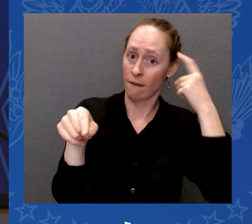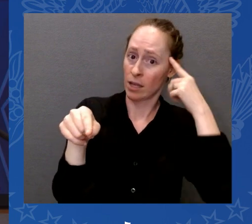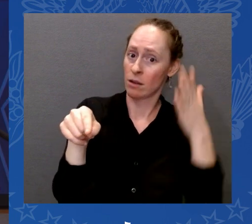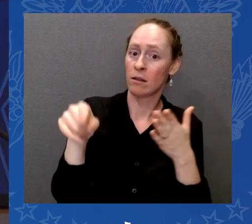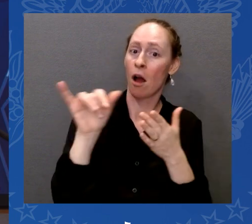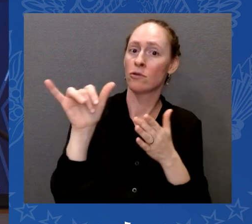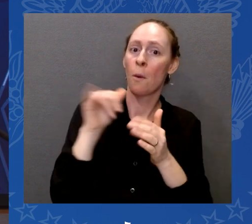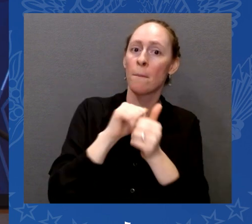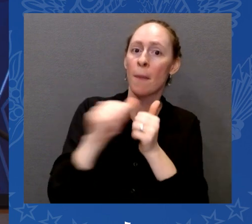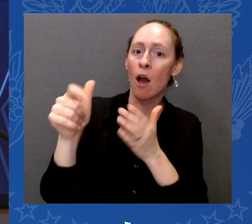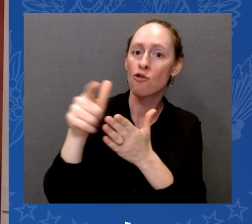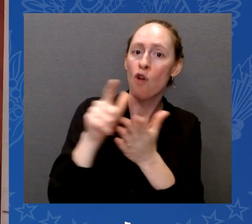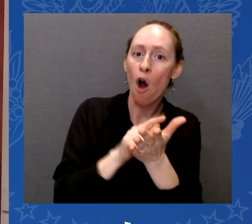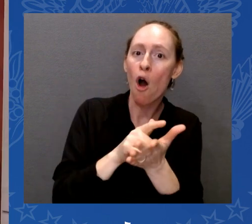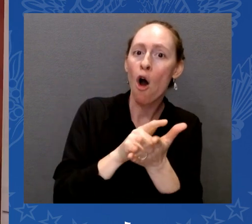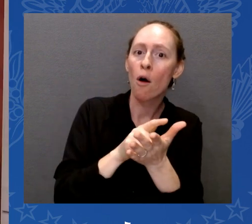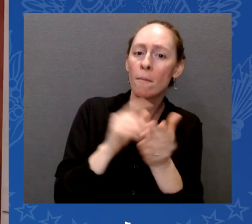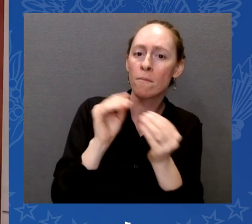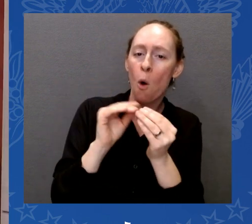yours.